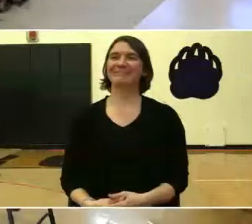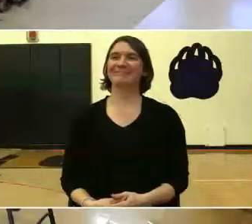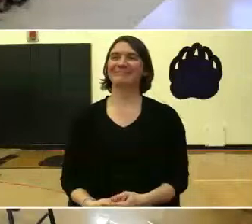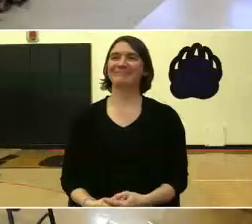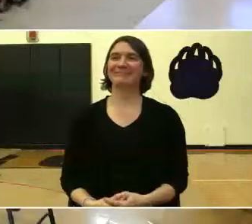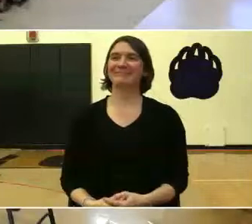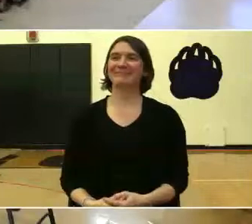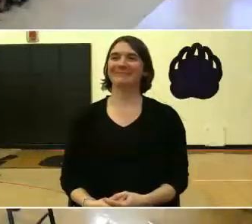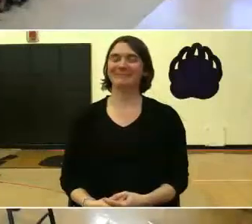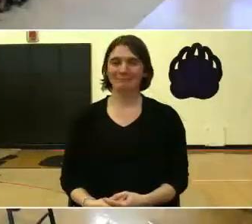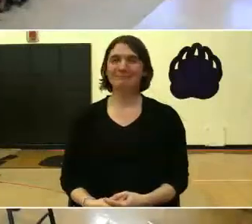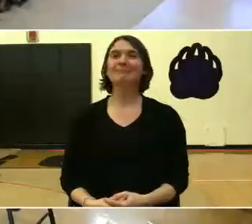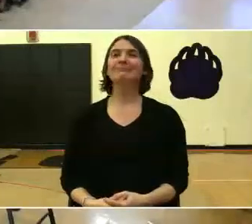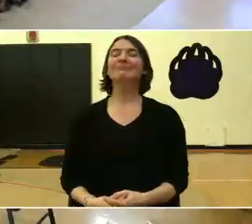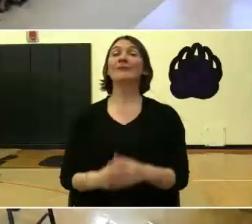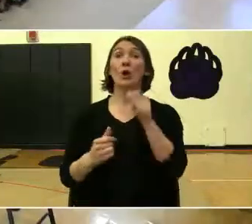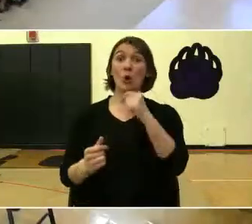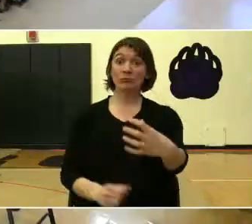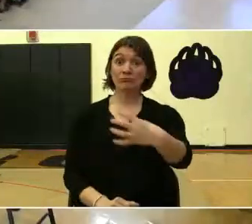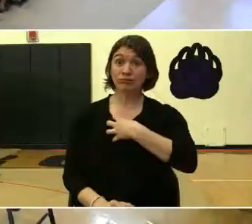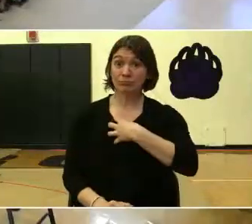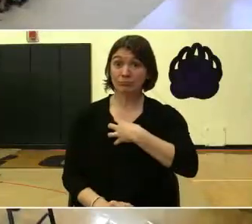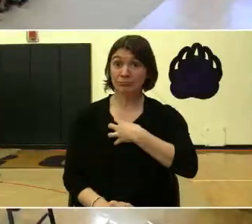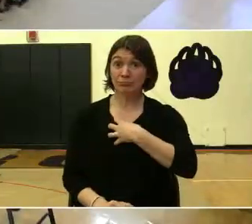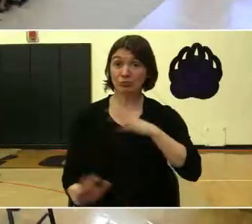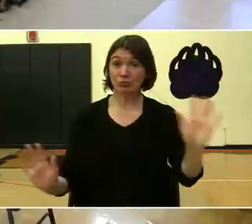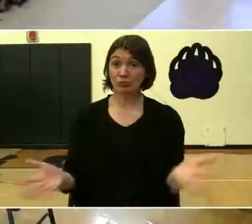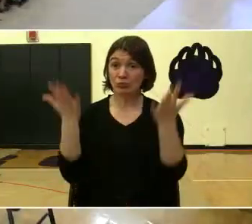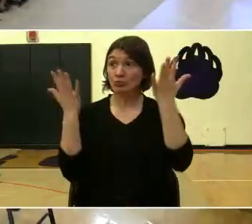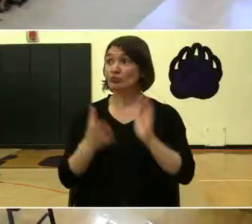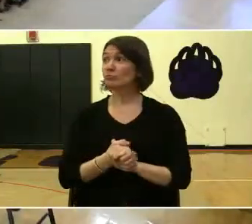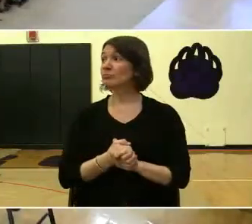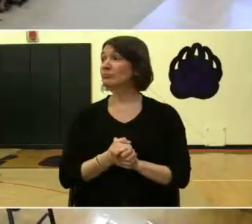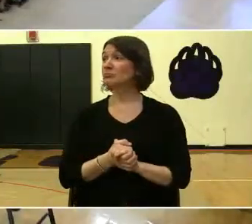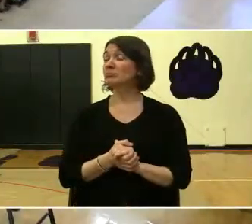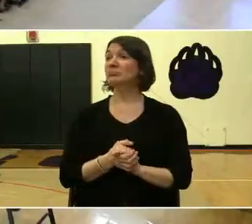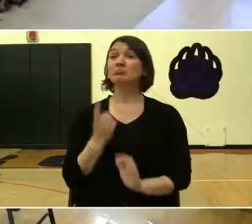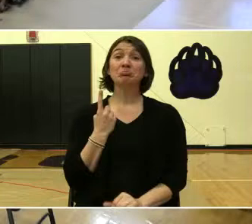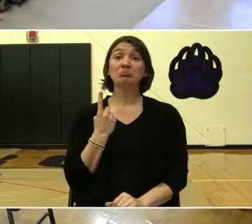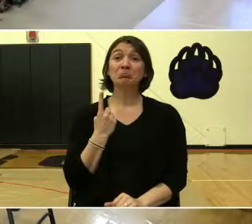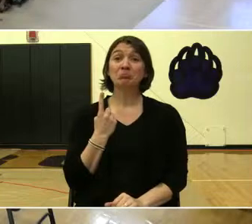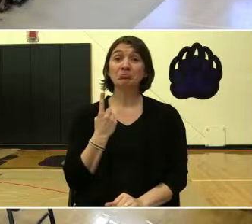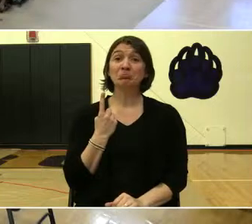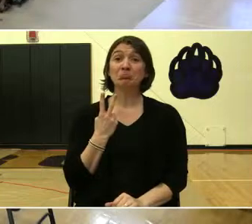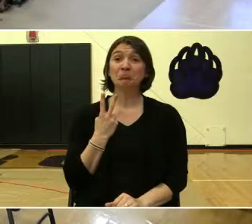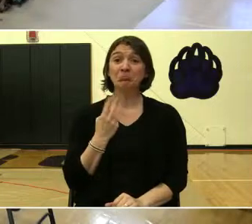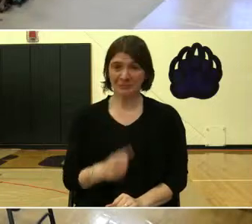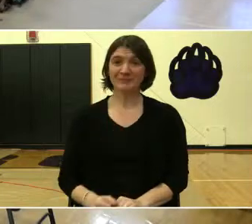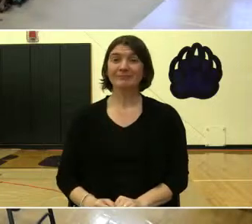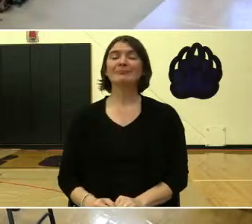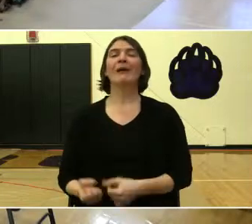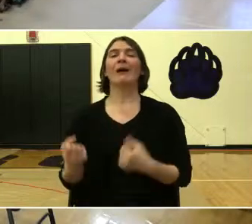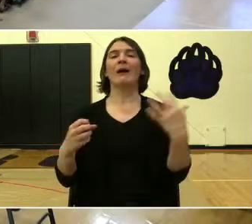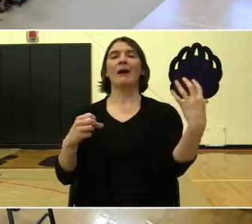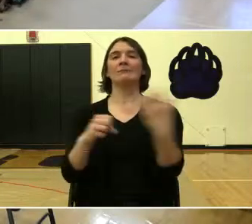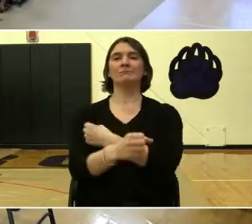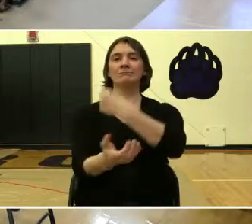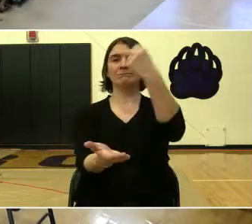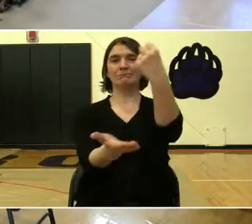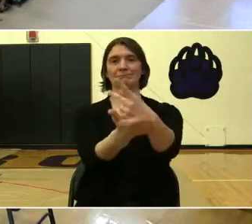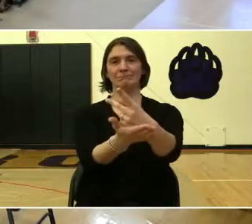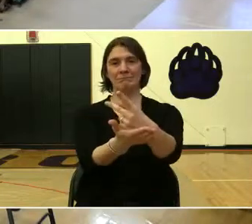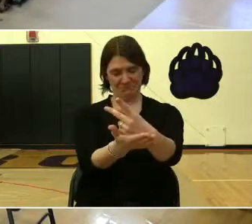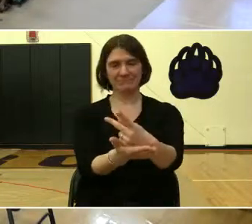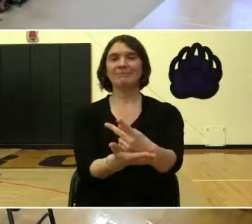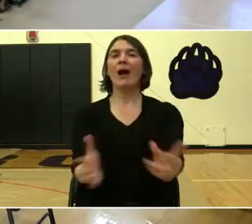I thank you all those opposed please rise and say nay the eyes appear to have it the eyes do have